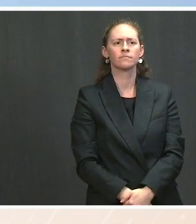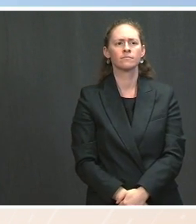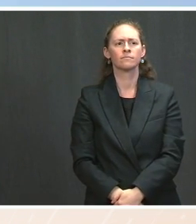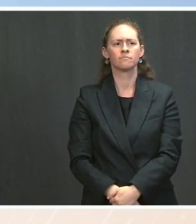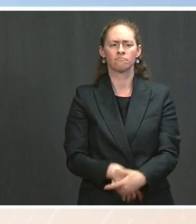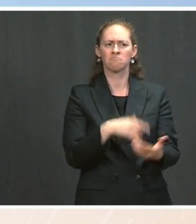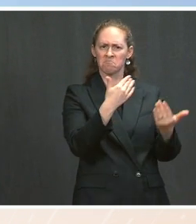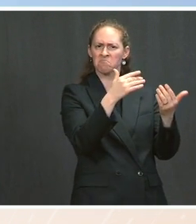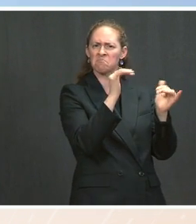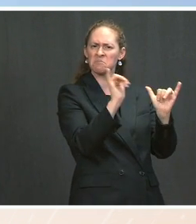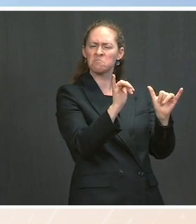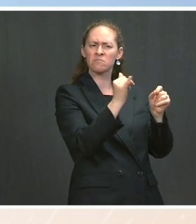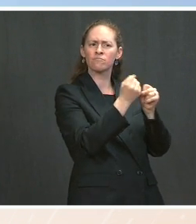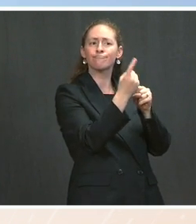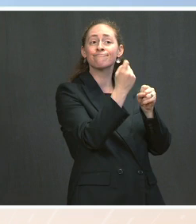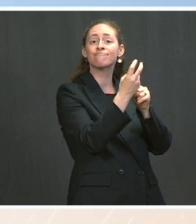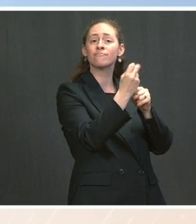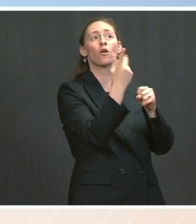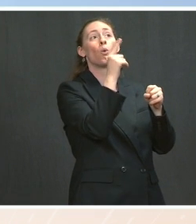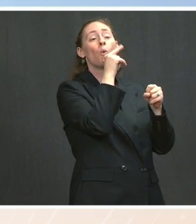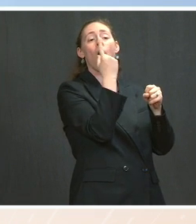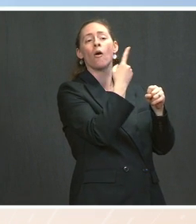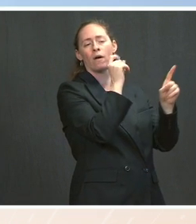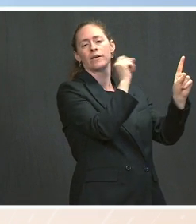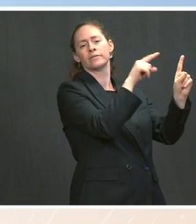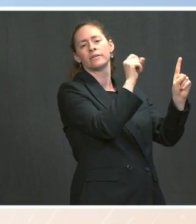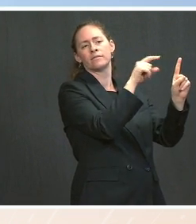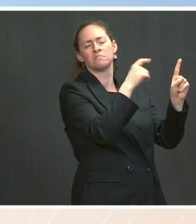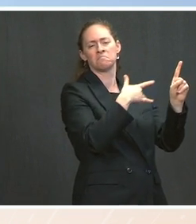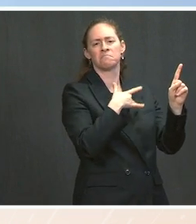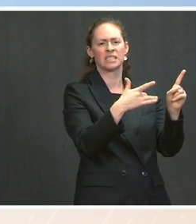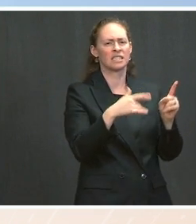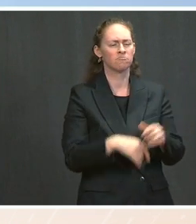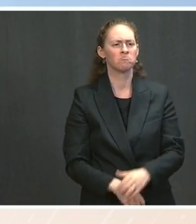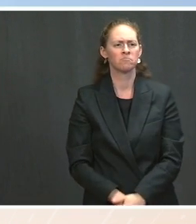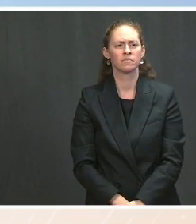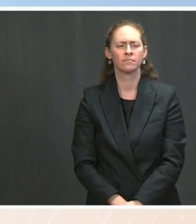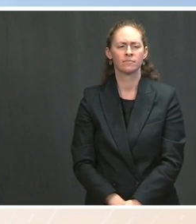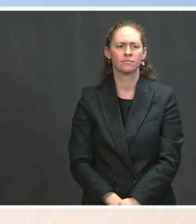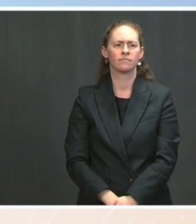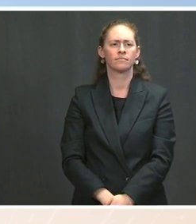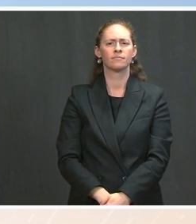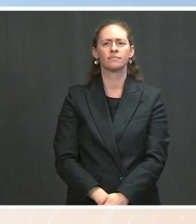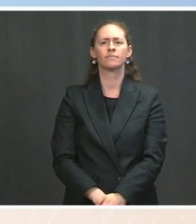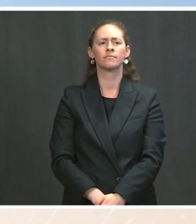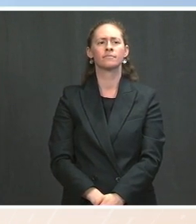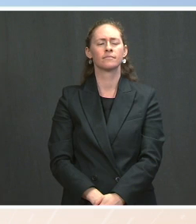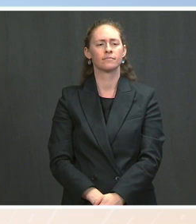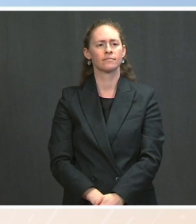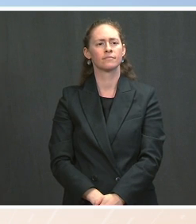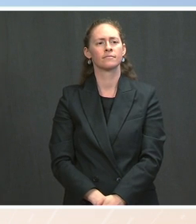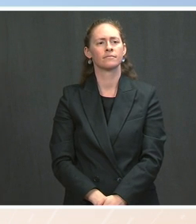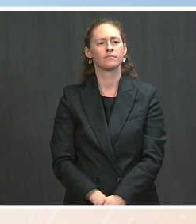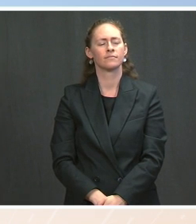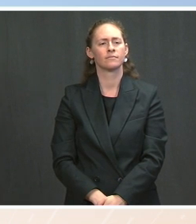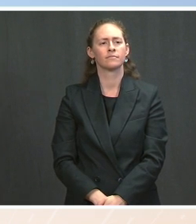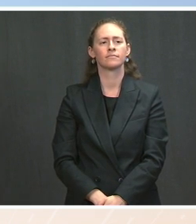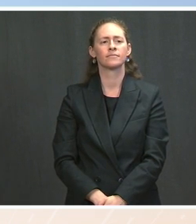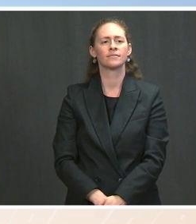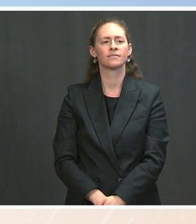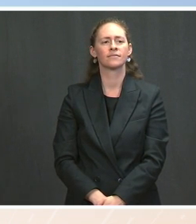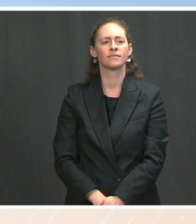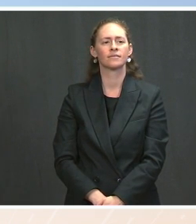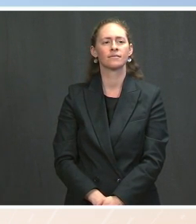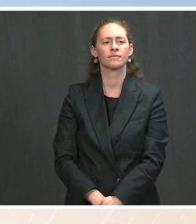there has been a great deal. The process of approving vaccines in the United States is the gold standard. We have the highest standards